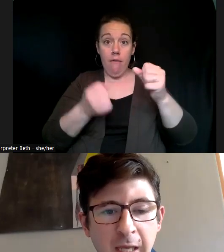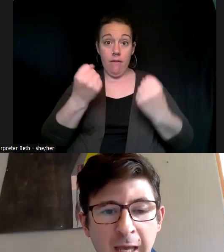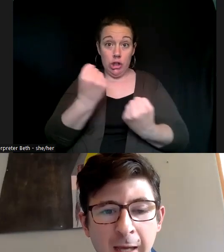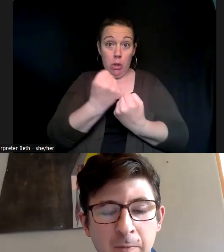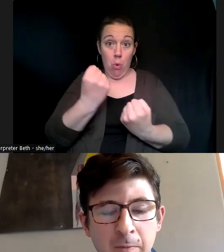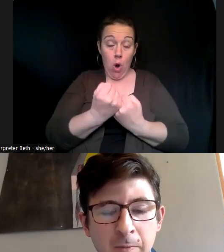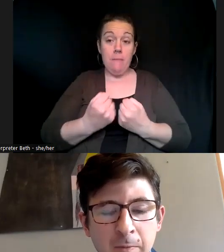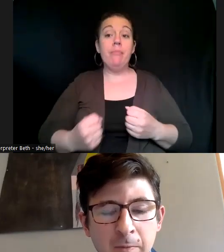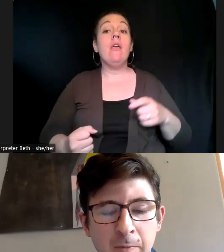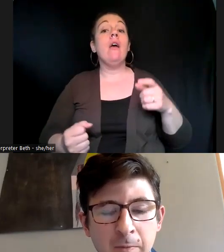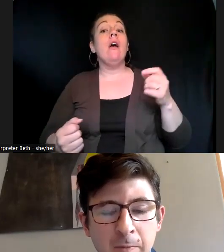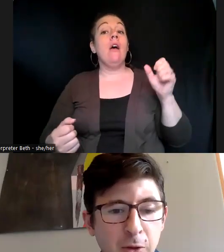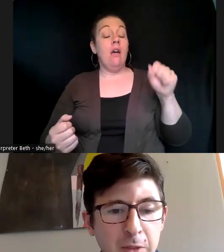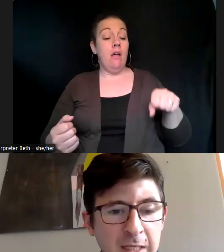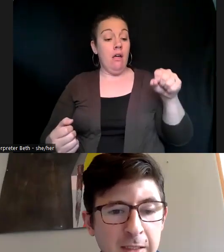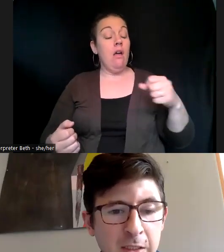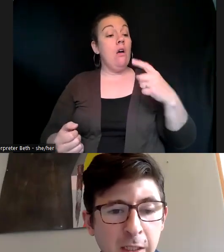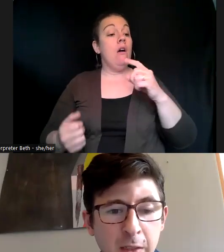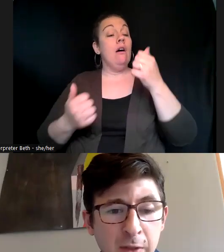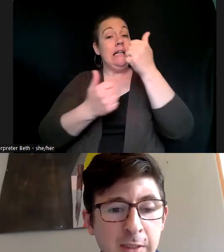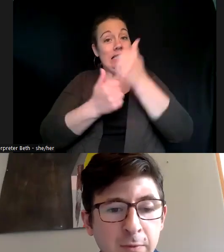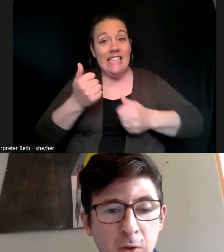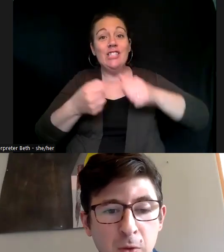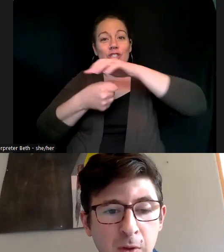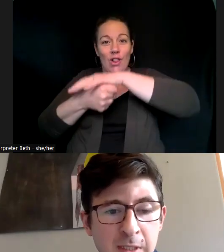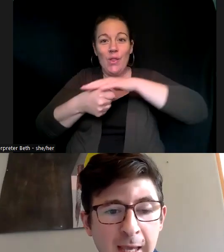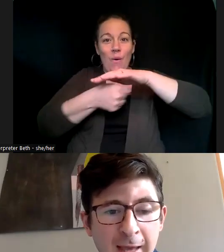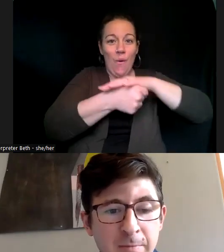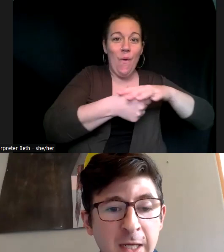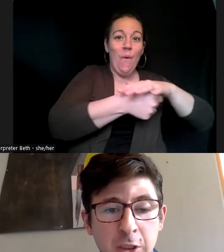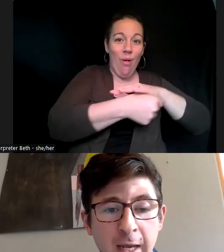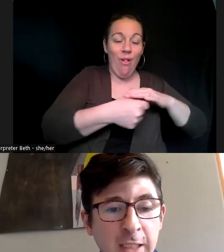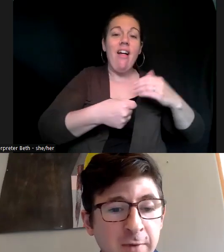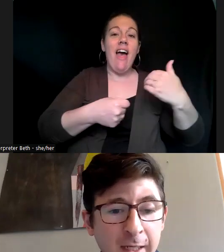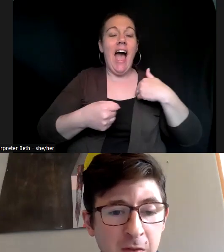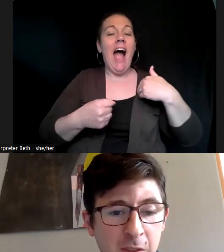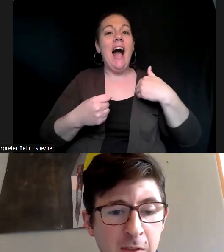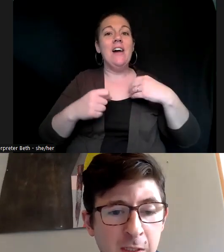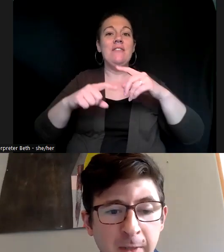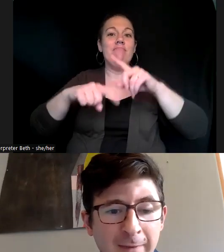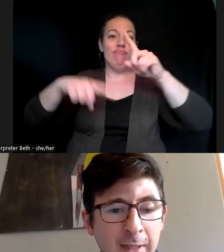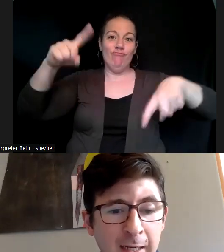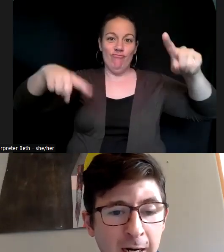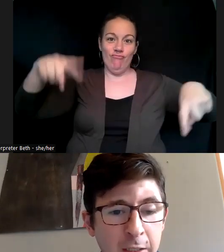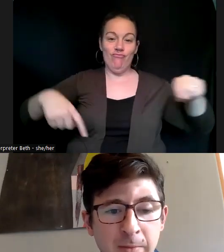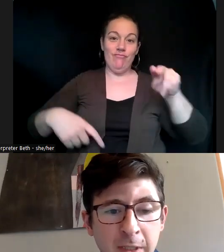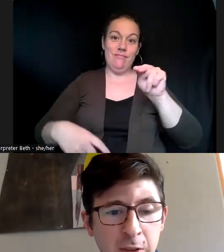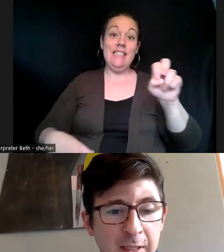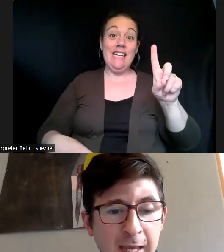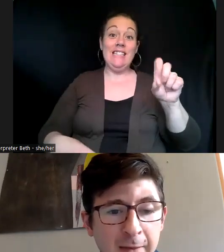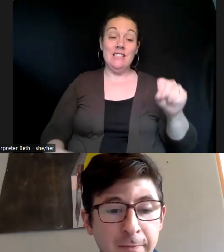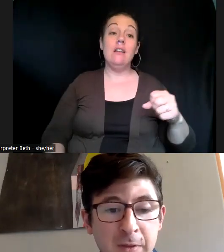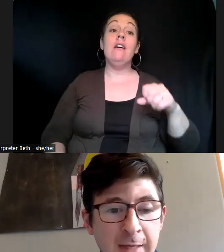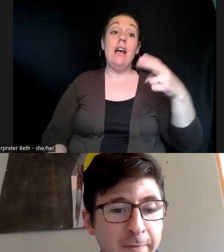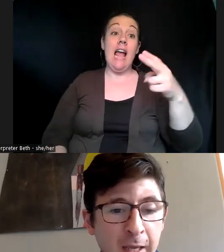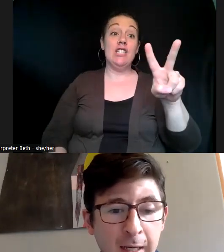really really unique in their own needs. There are several locals that have major HVAC concerns that have been advocating hard to make sure that they